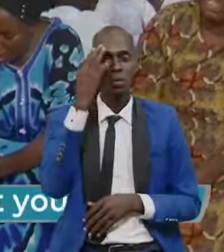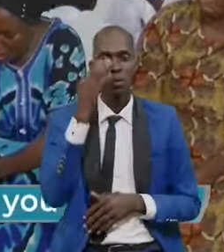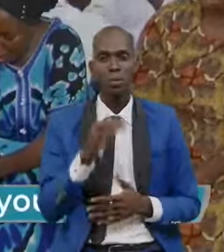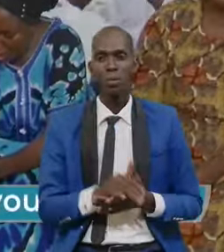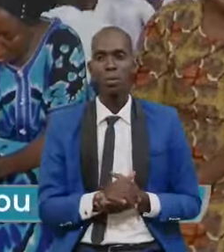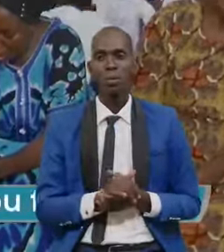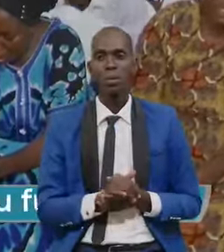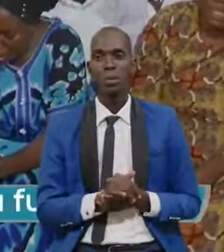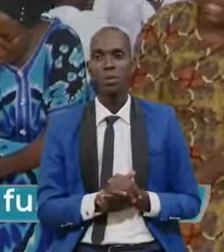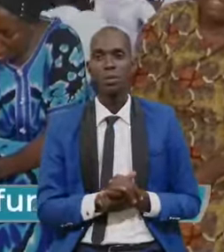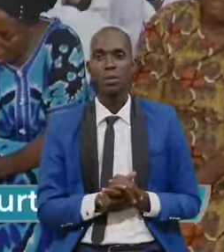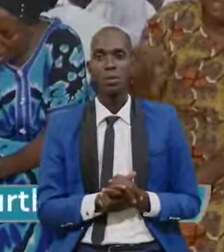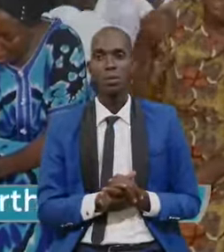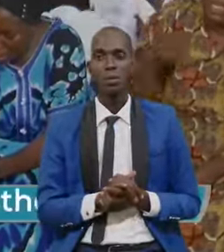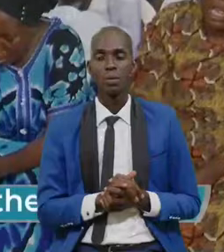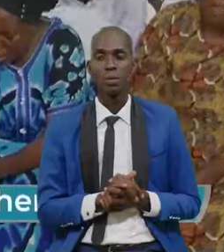Let's be fast.